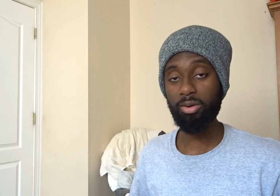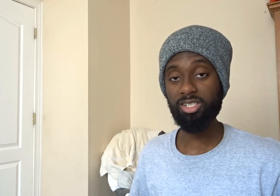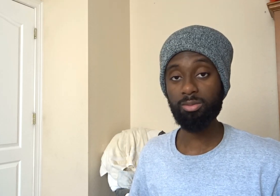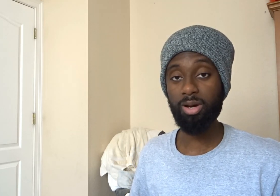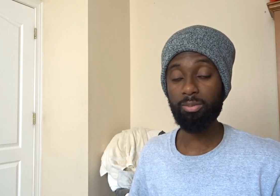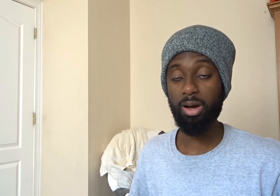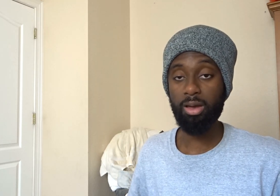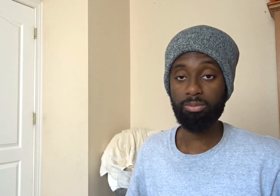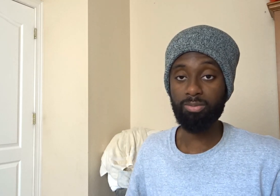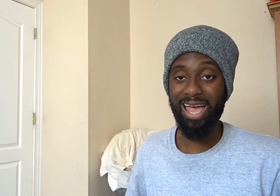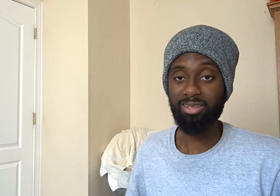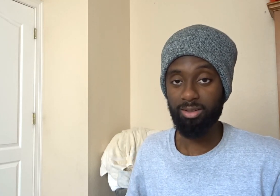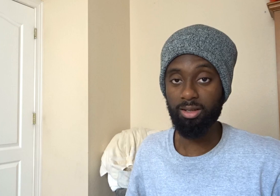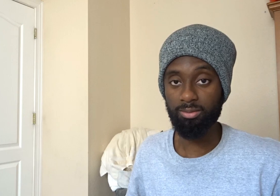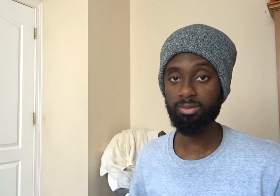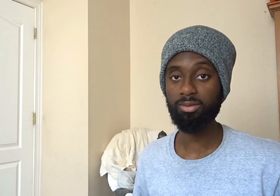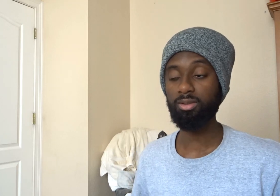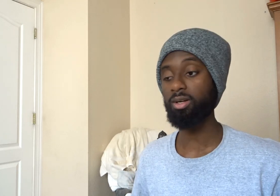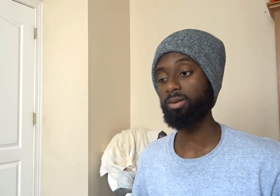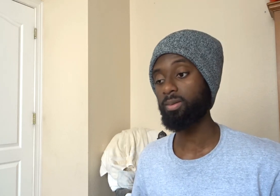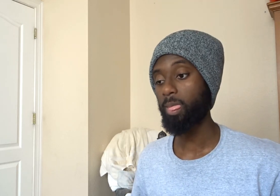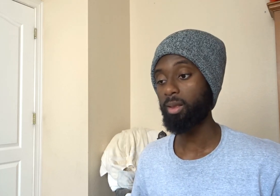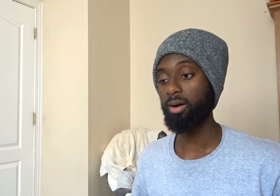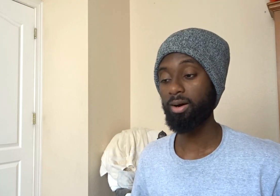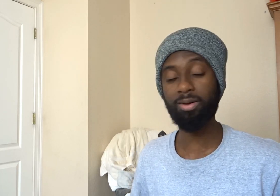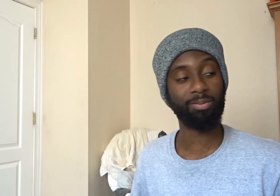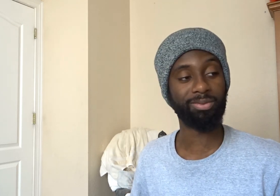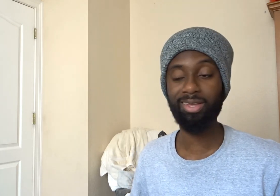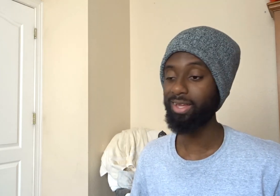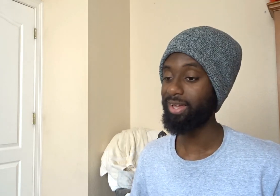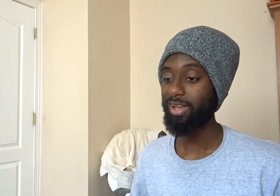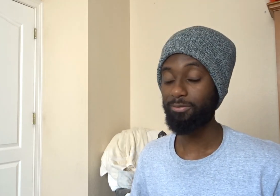she probably got something by accident, you know.